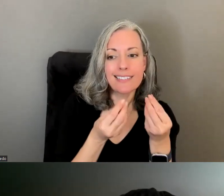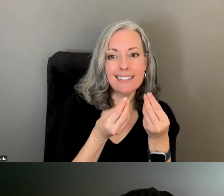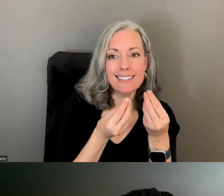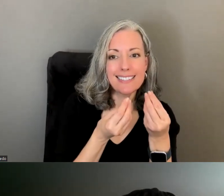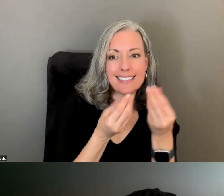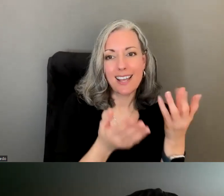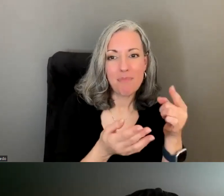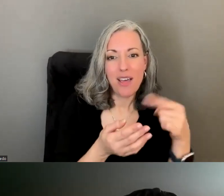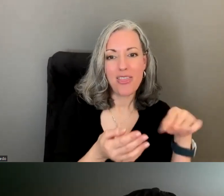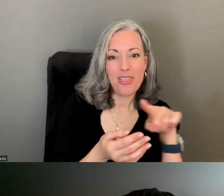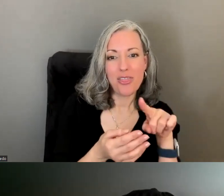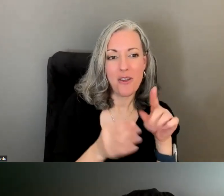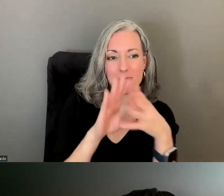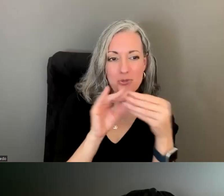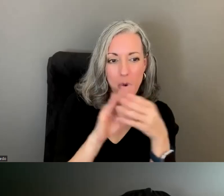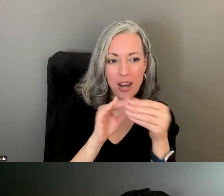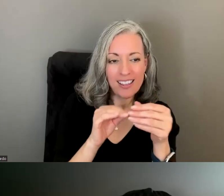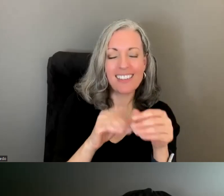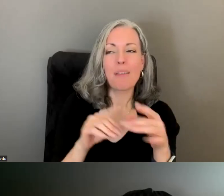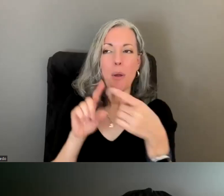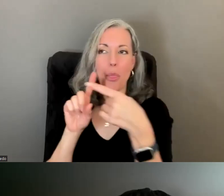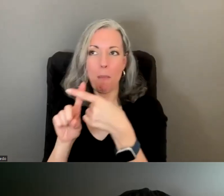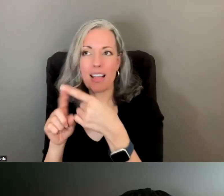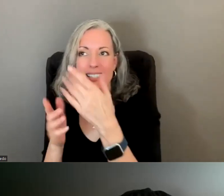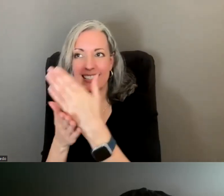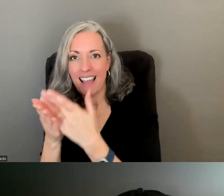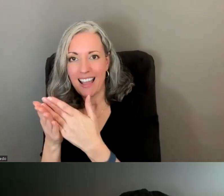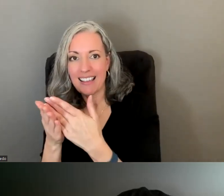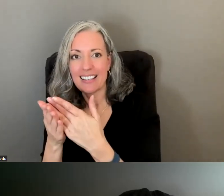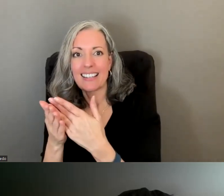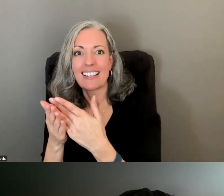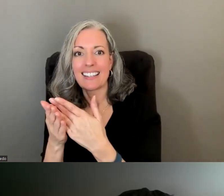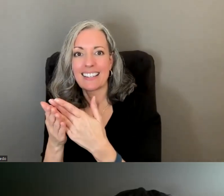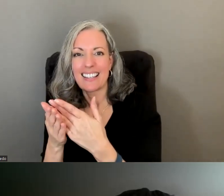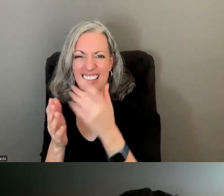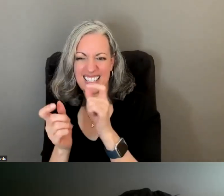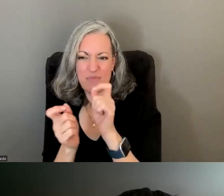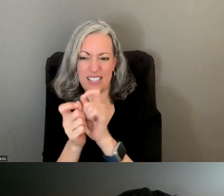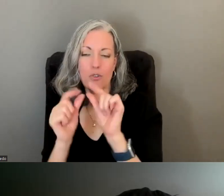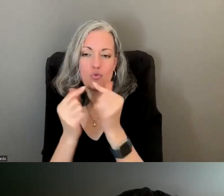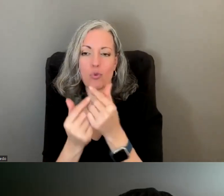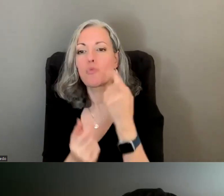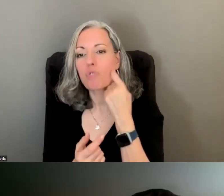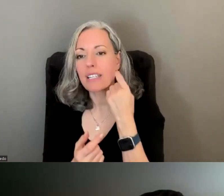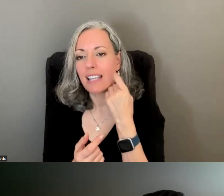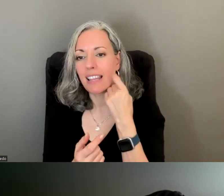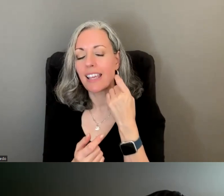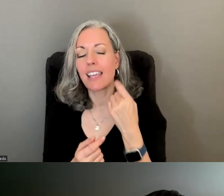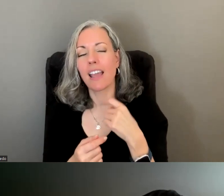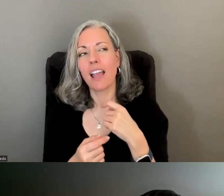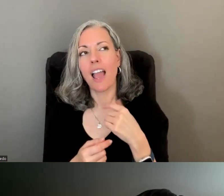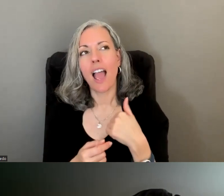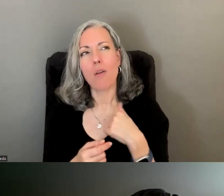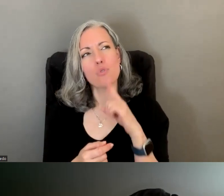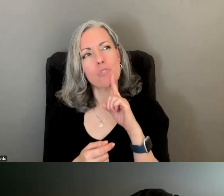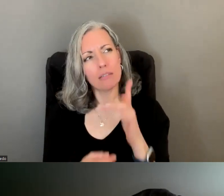was valid. But on the plus side, I've been in some, like a Pacific Islander group recently where we were talking about that. And I was so